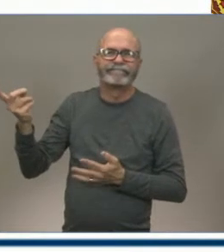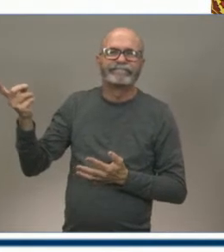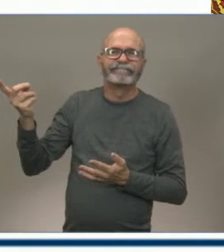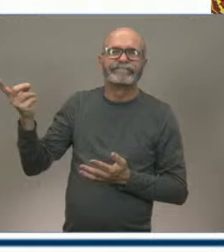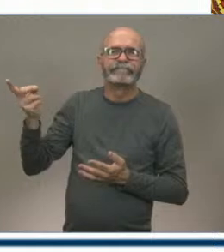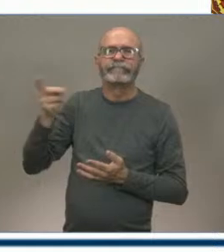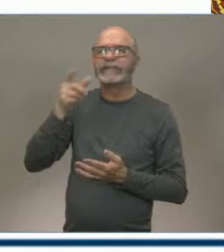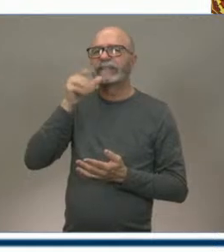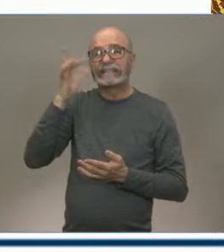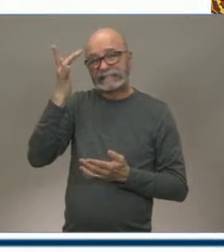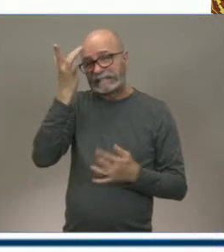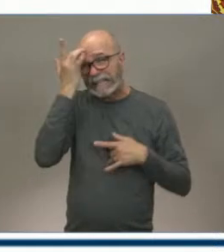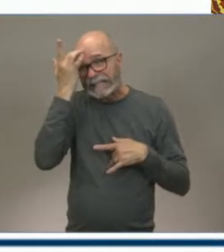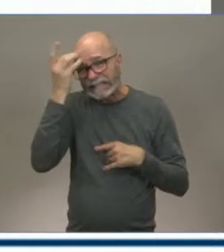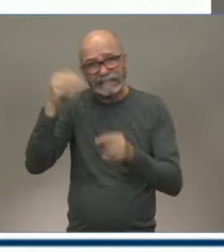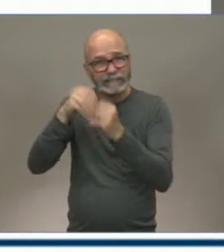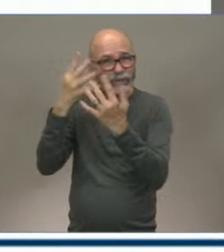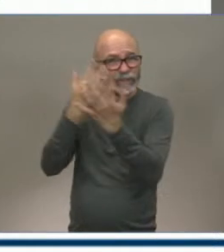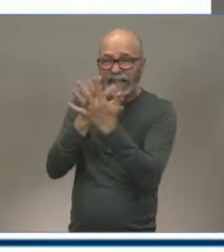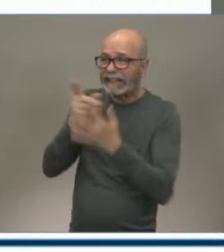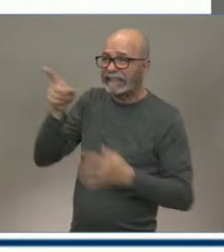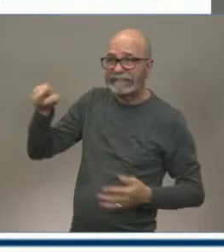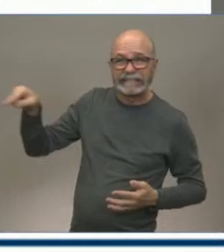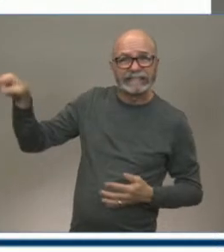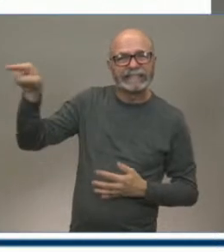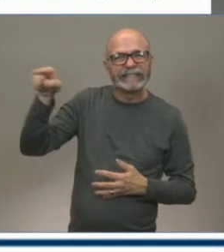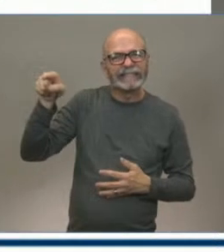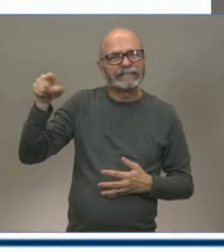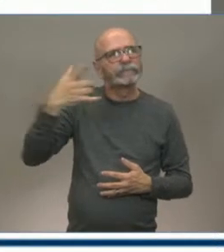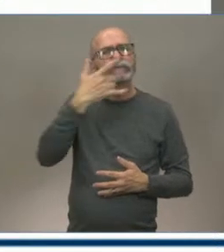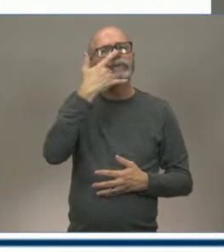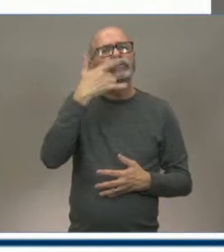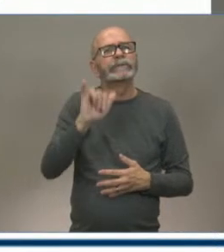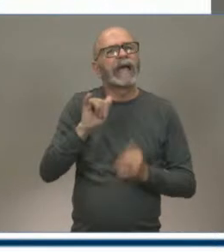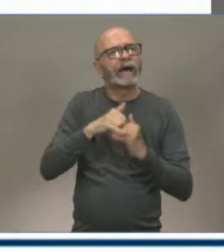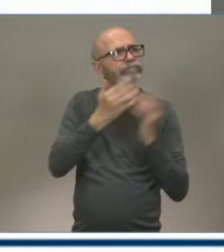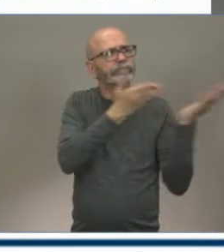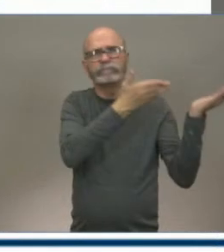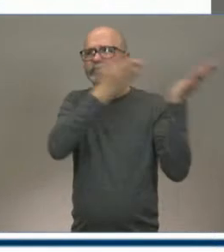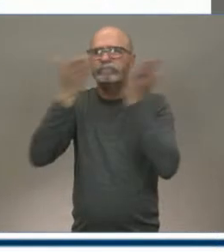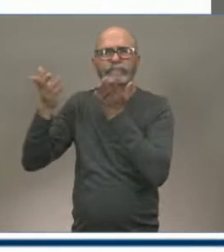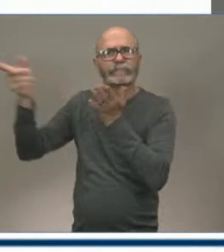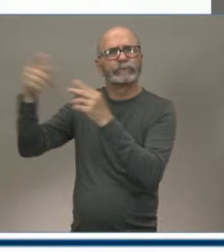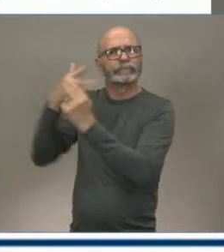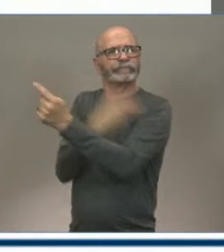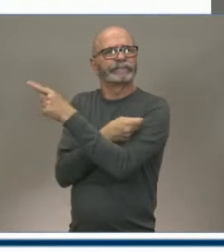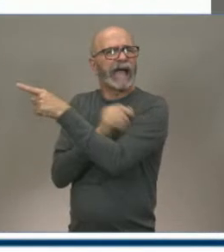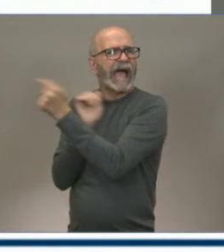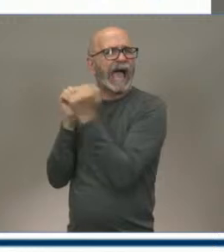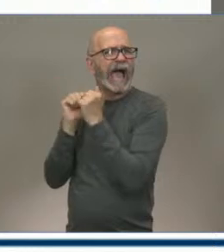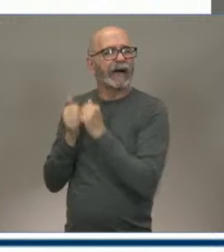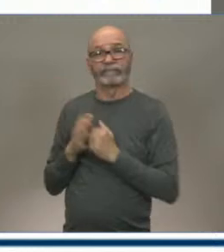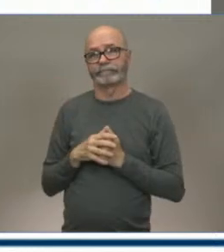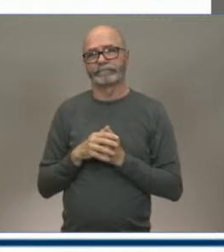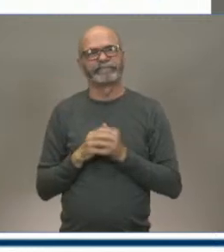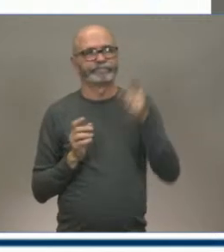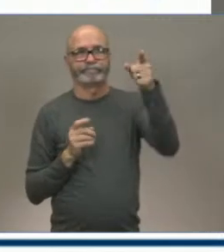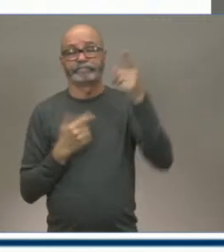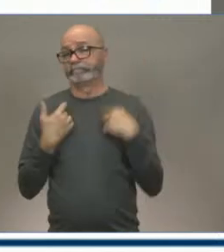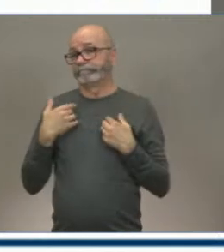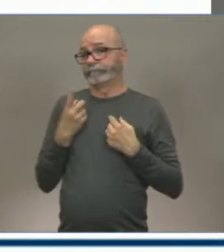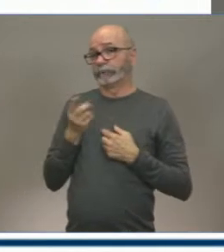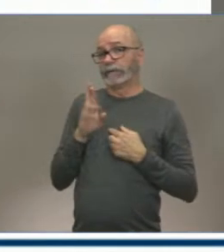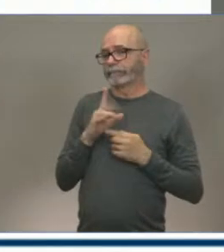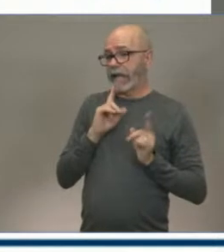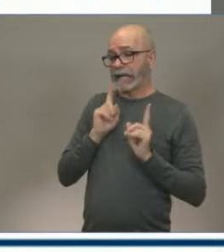I haven't had it. I know it's on our list of around priority groups. We can get back to you in the details of that. I don't have that